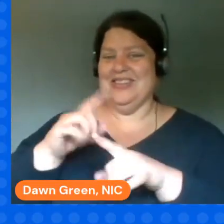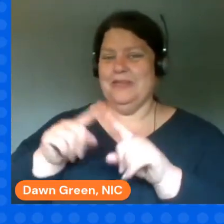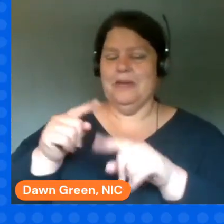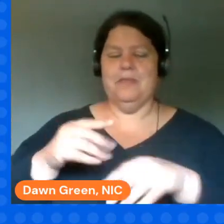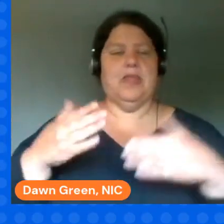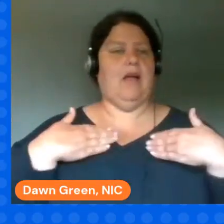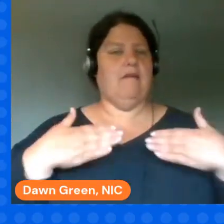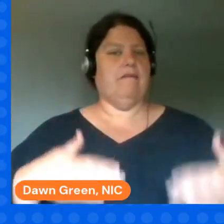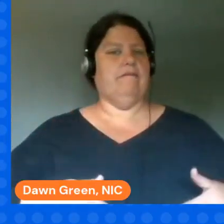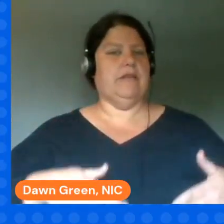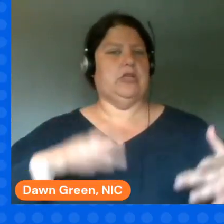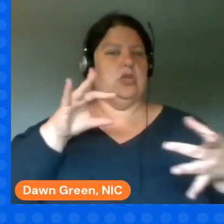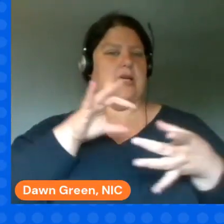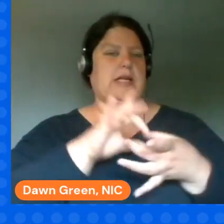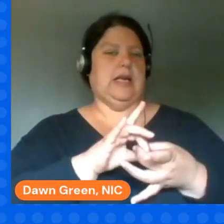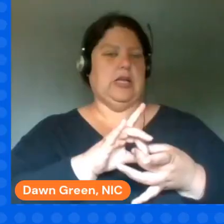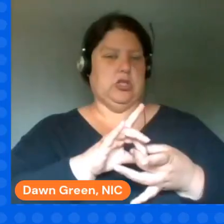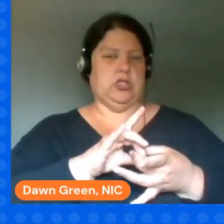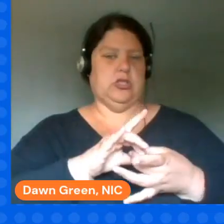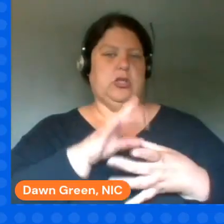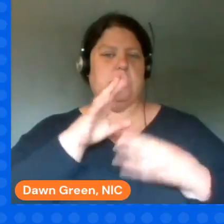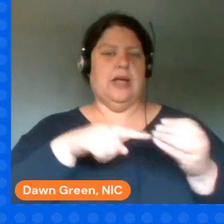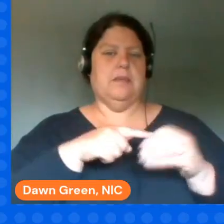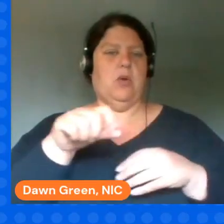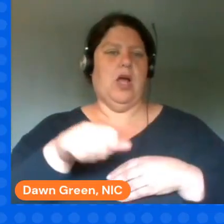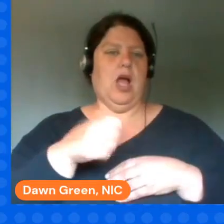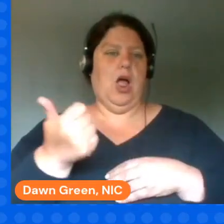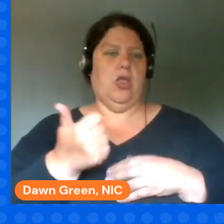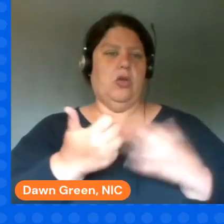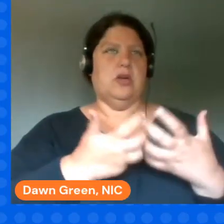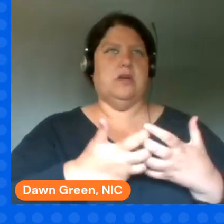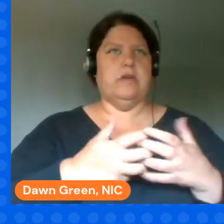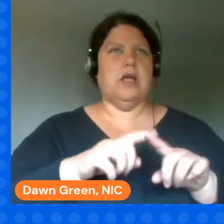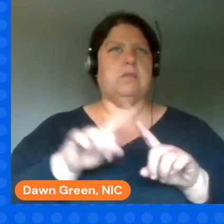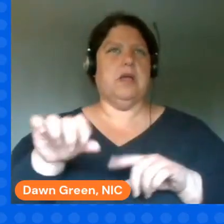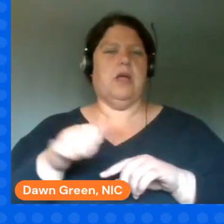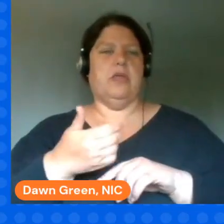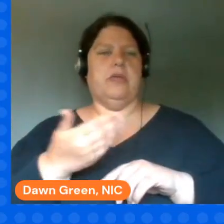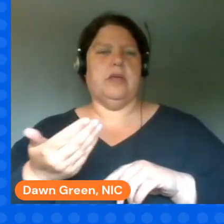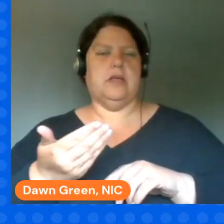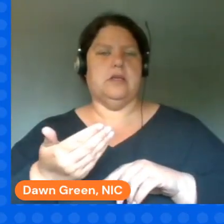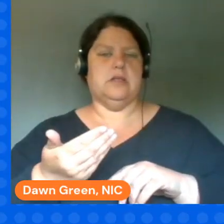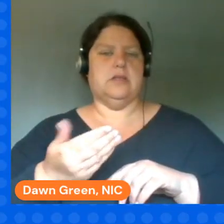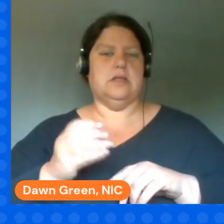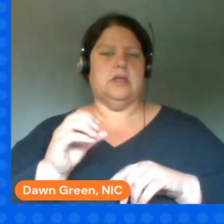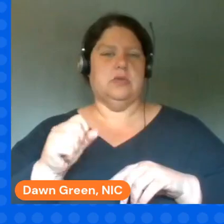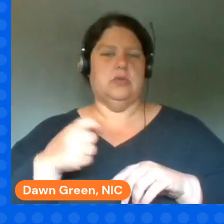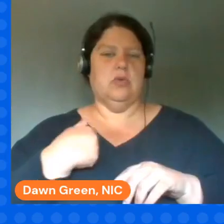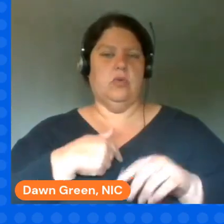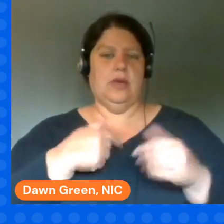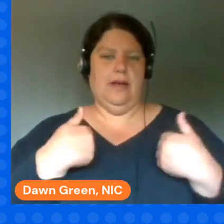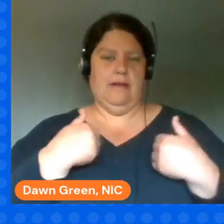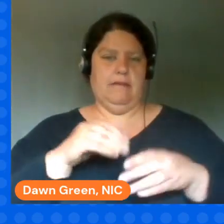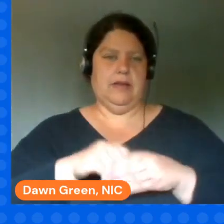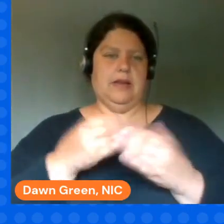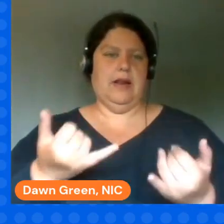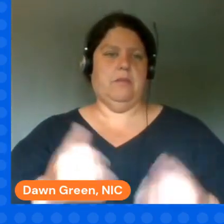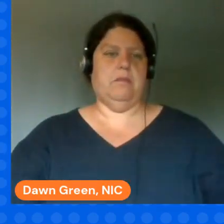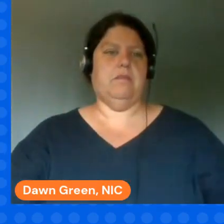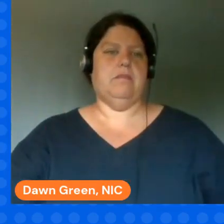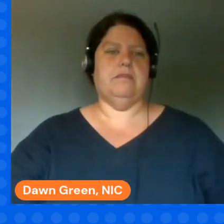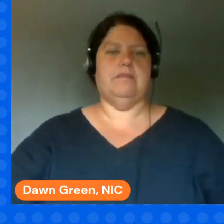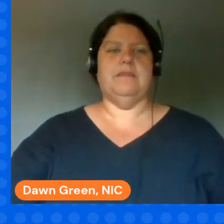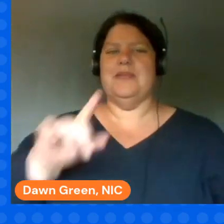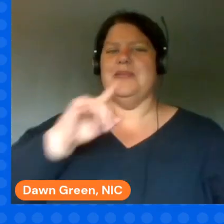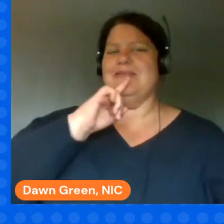connections without thinking about other devices, but just what are the OctoStudio that we have built in now? Oh no, it's been so fun.